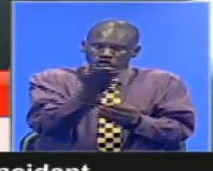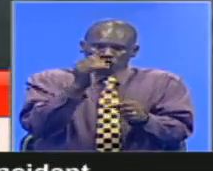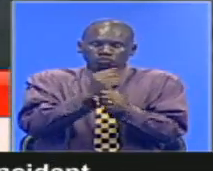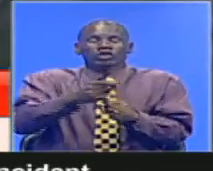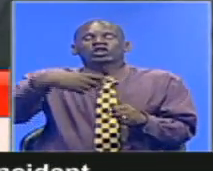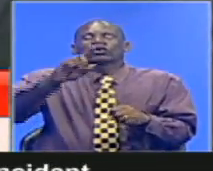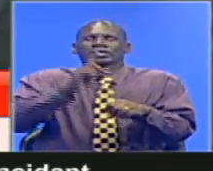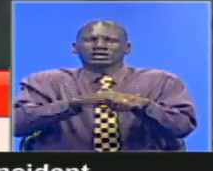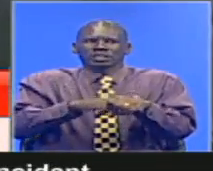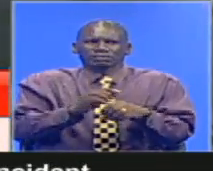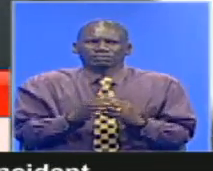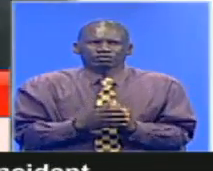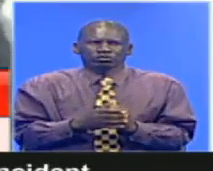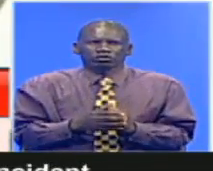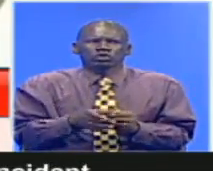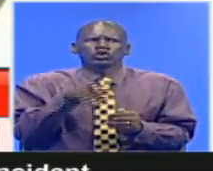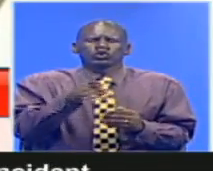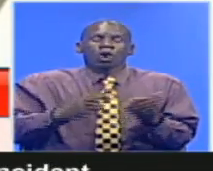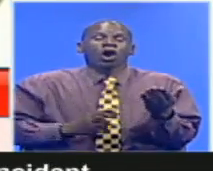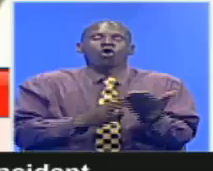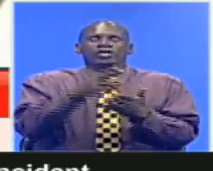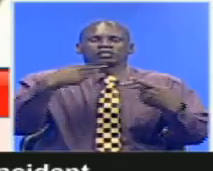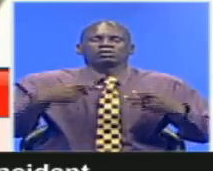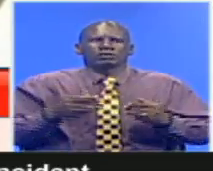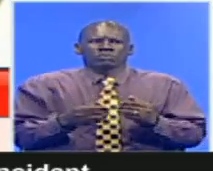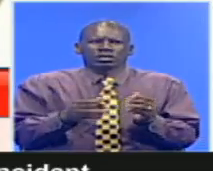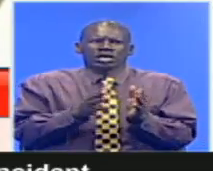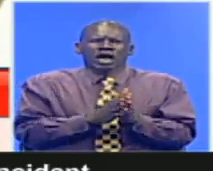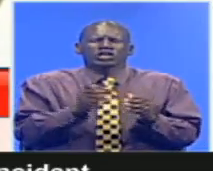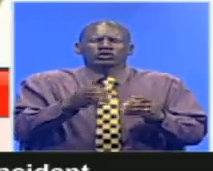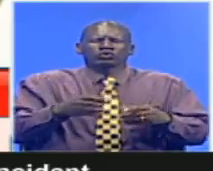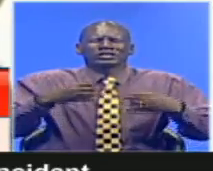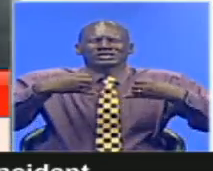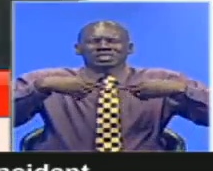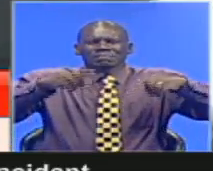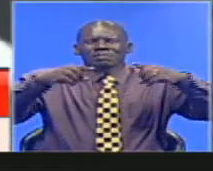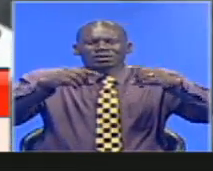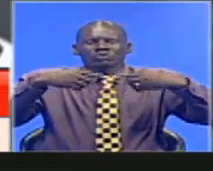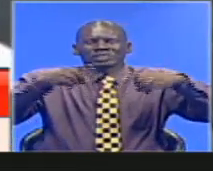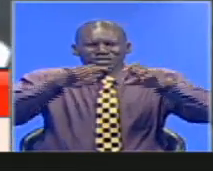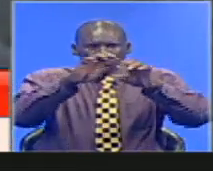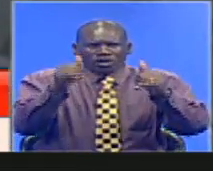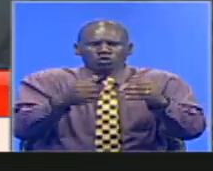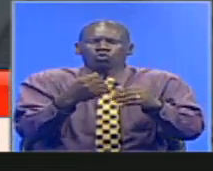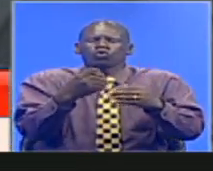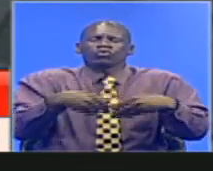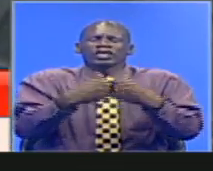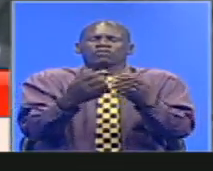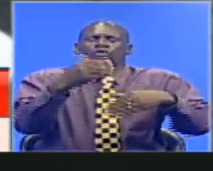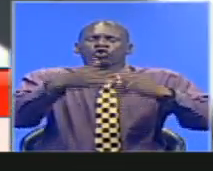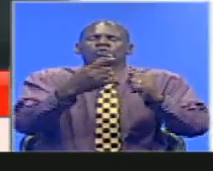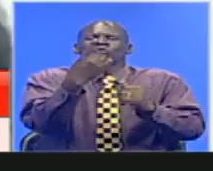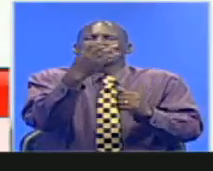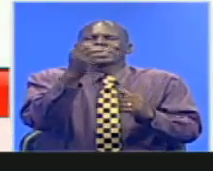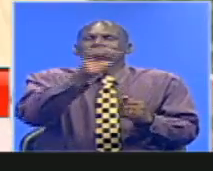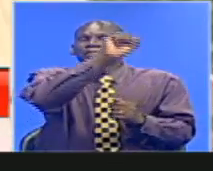time. You are honest. You deliver nearly 100% to